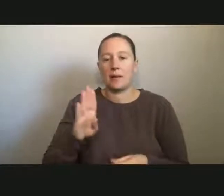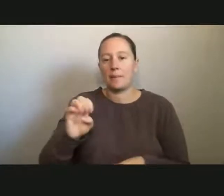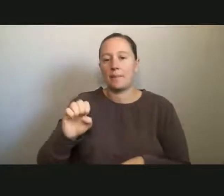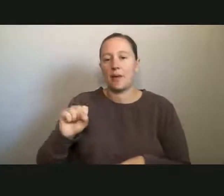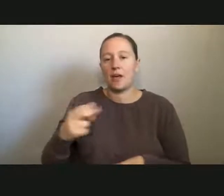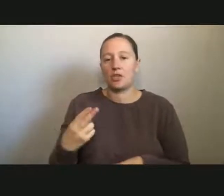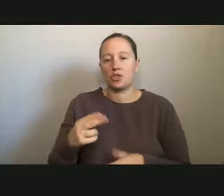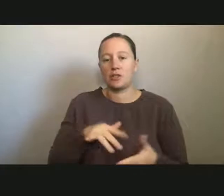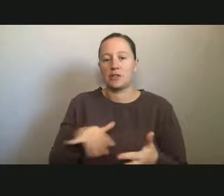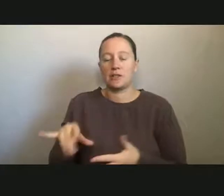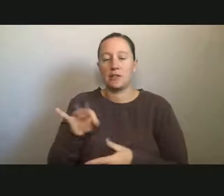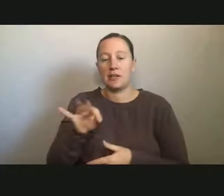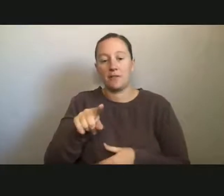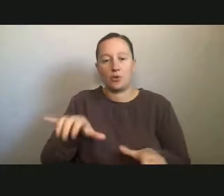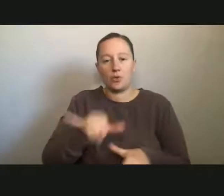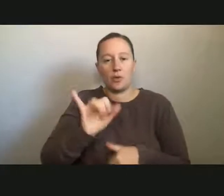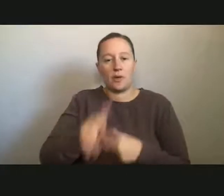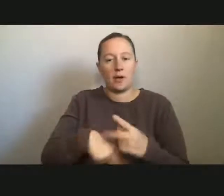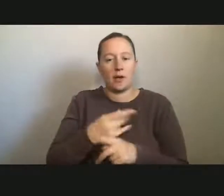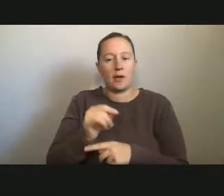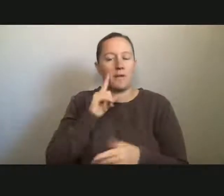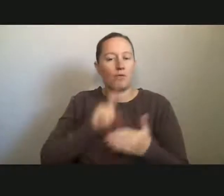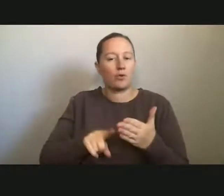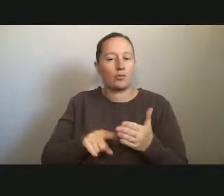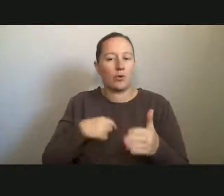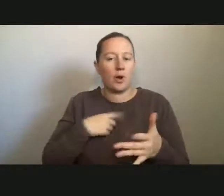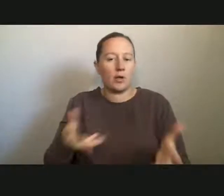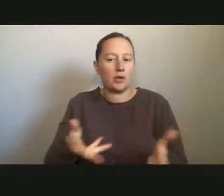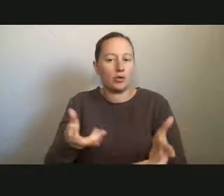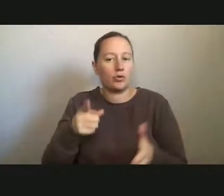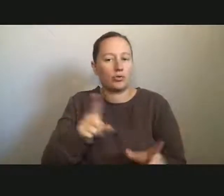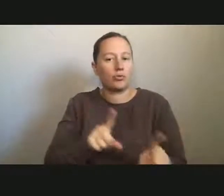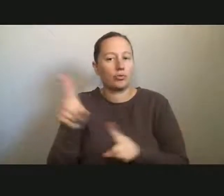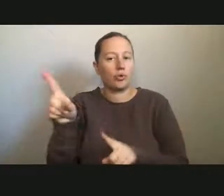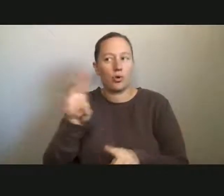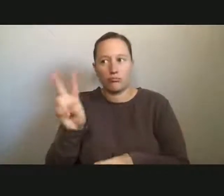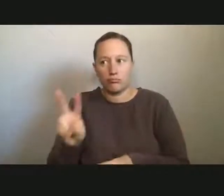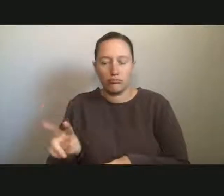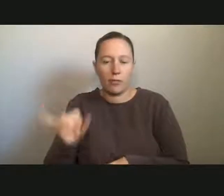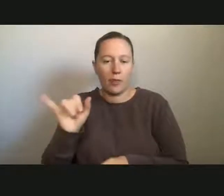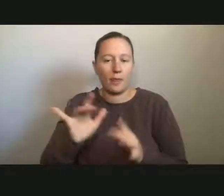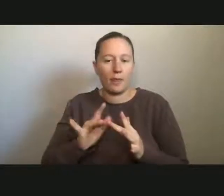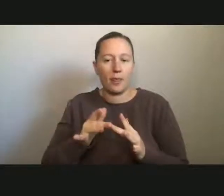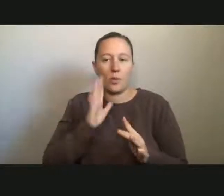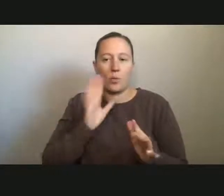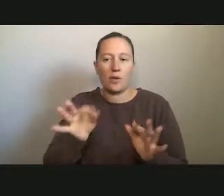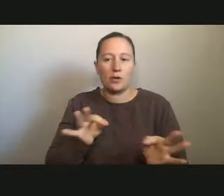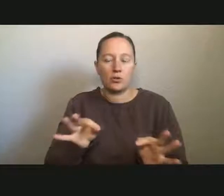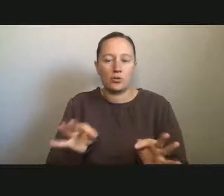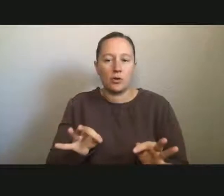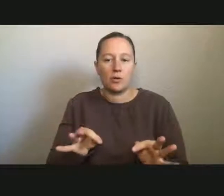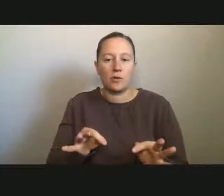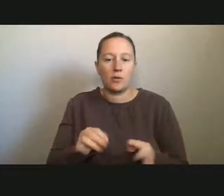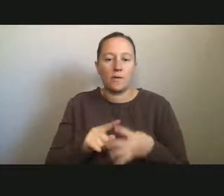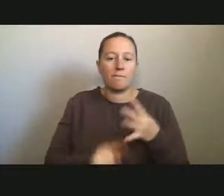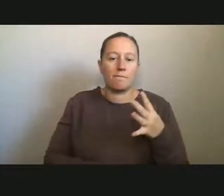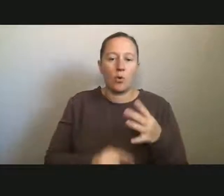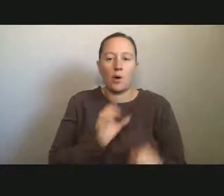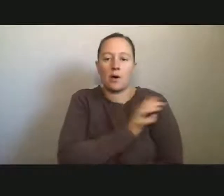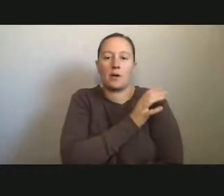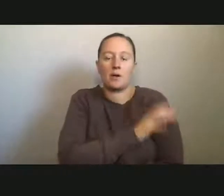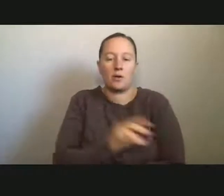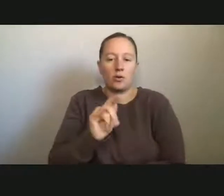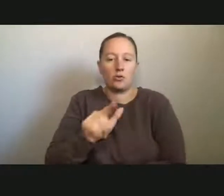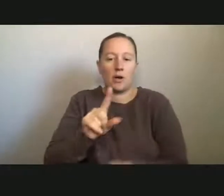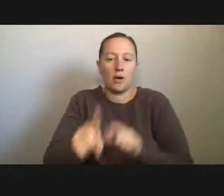and if you do this type of research, I would really encourage you to check it out. It describes the 4 clinical trial questions that we